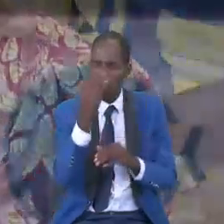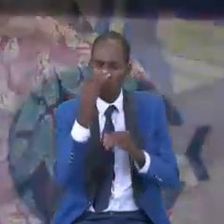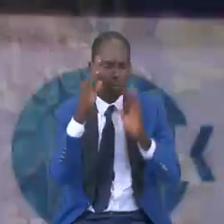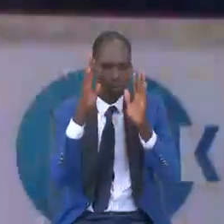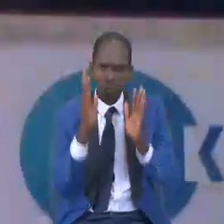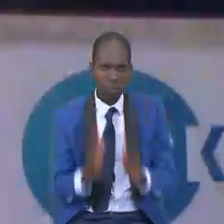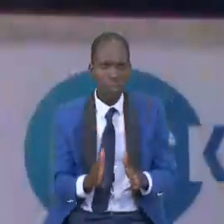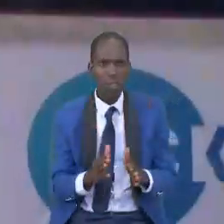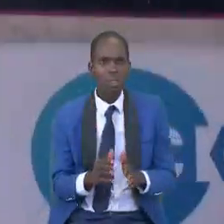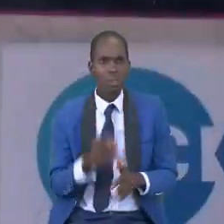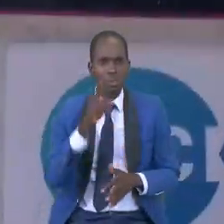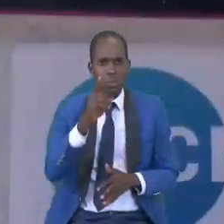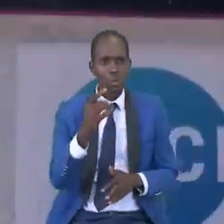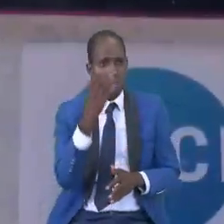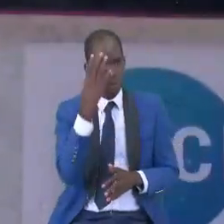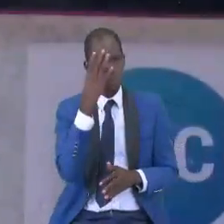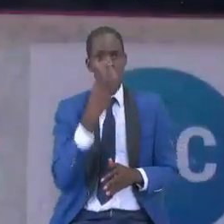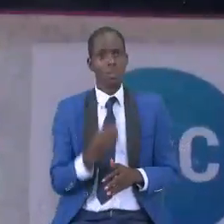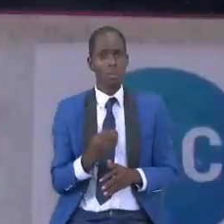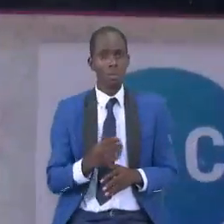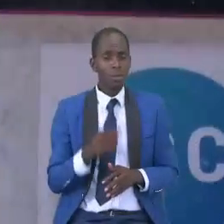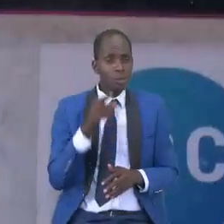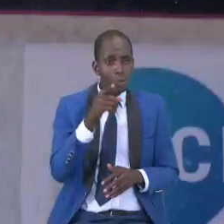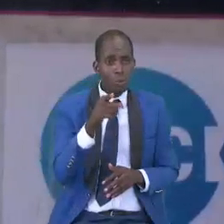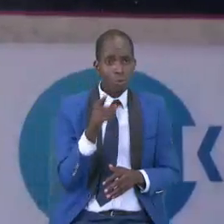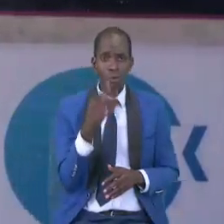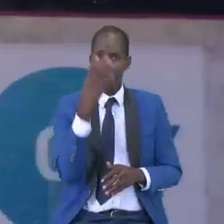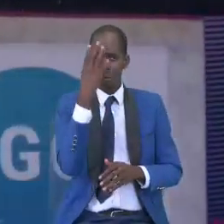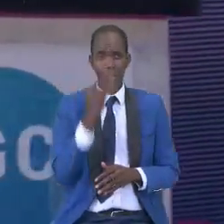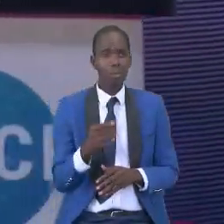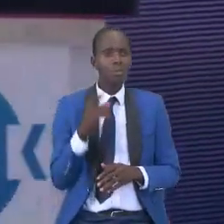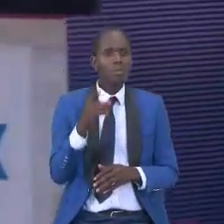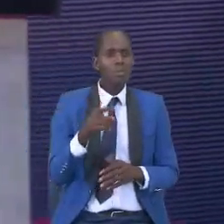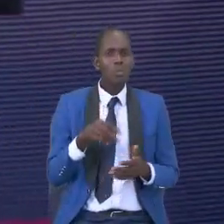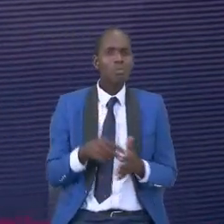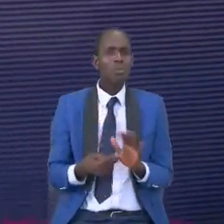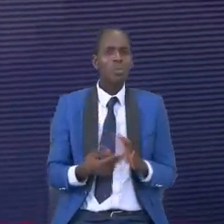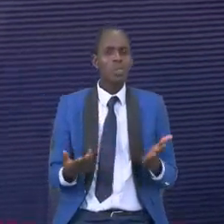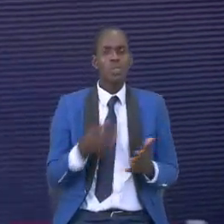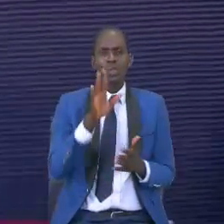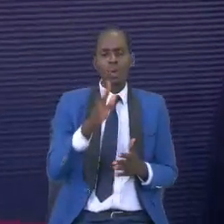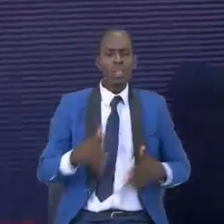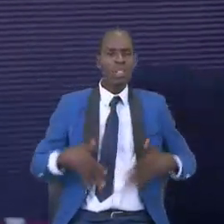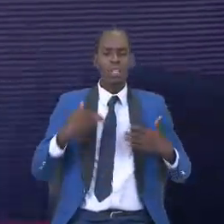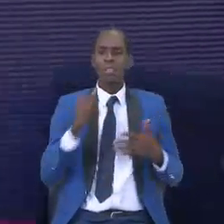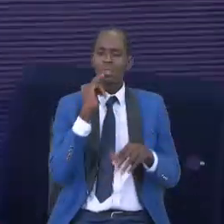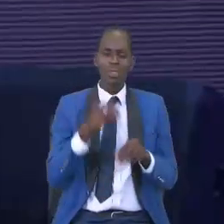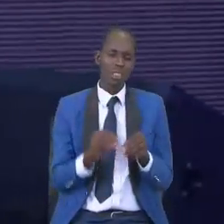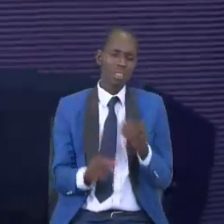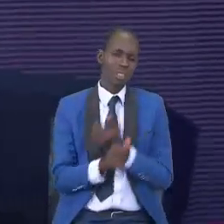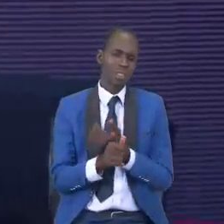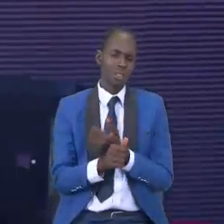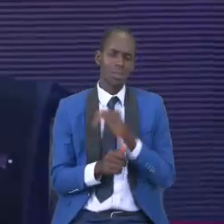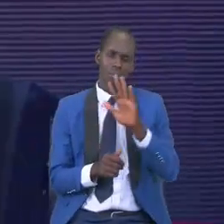sense anymore. Life was in danger. Now, Jonah, you're a prophet. Jonah, you're a preacher.